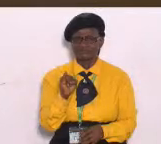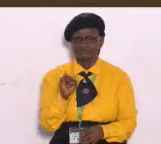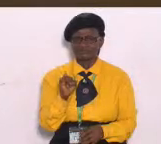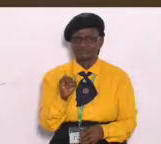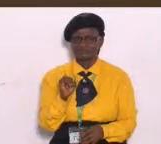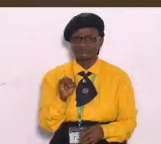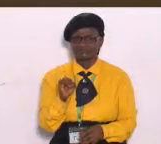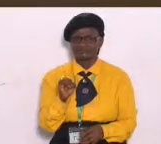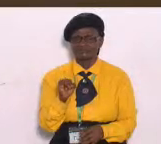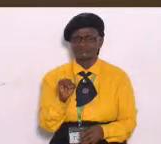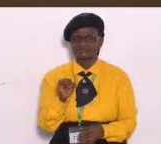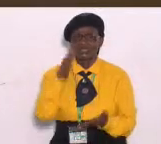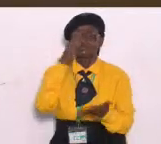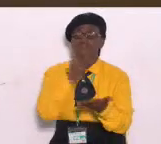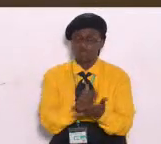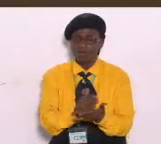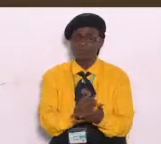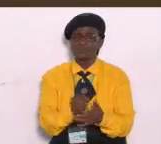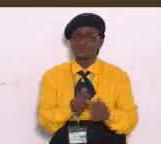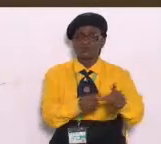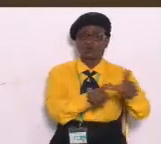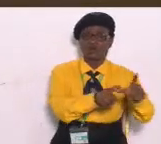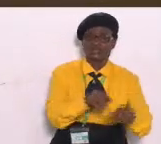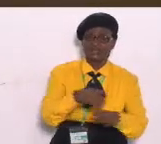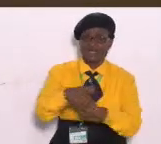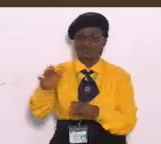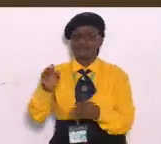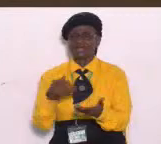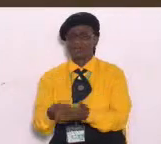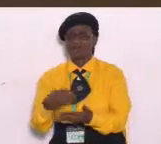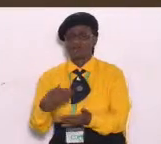stop running after money.